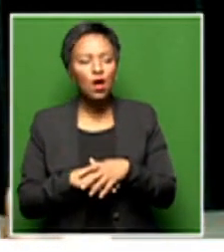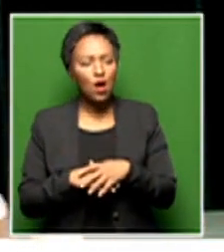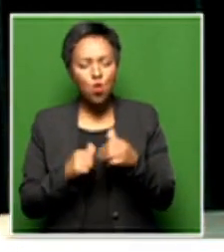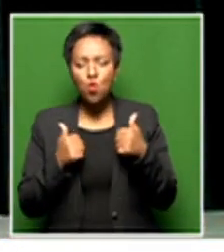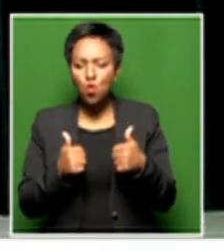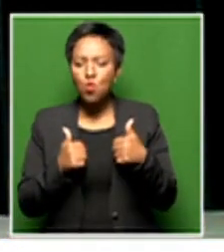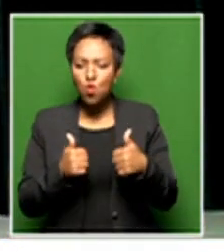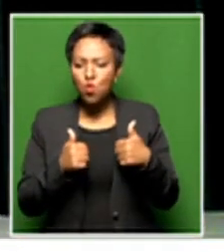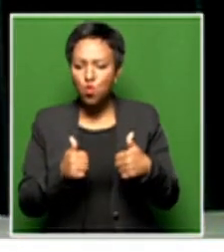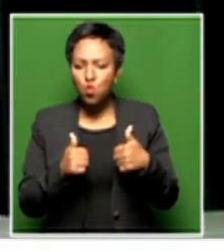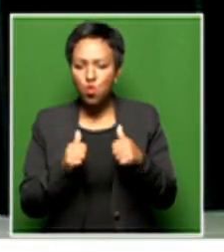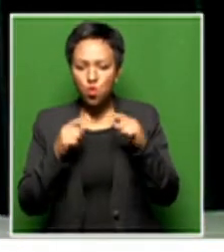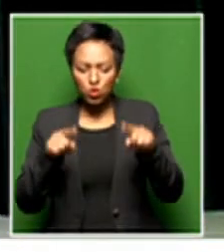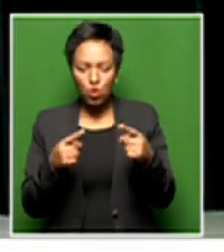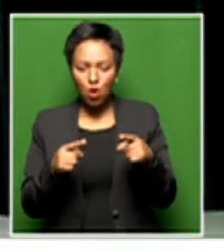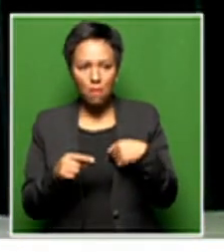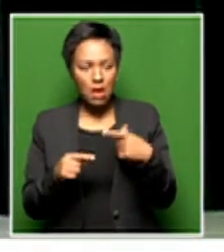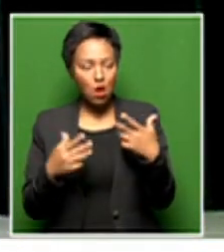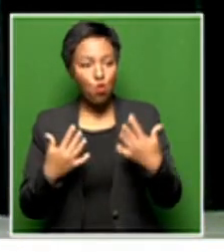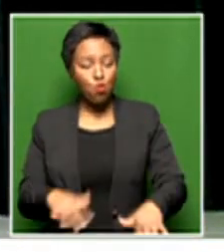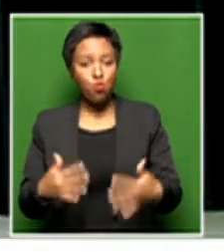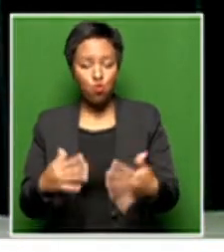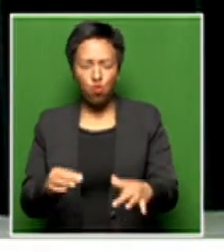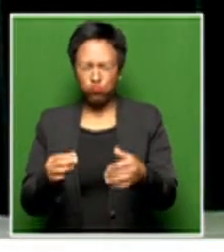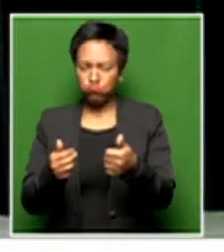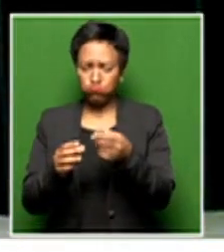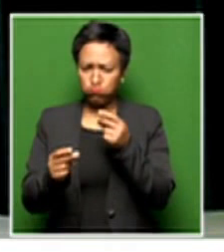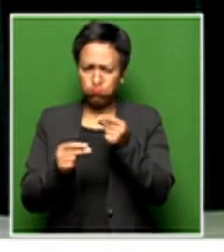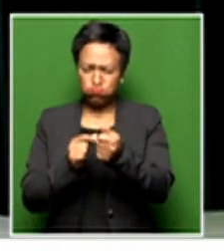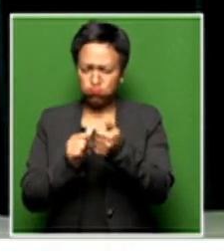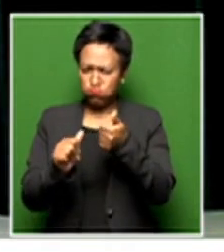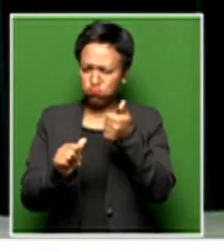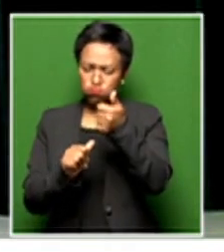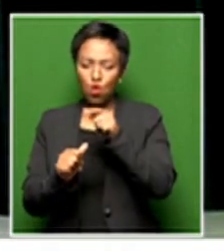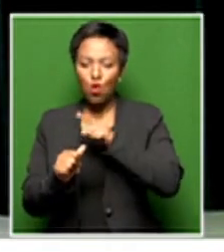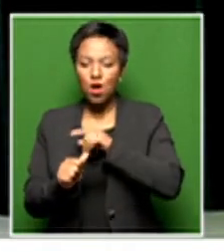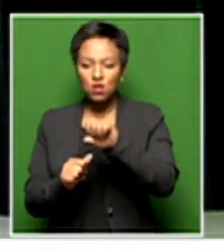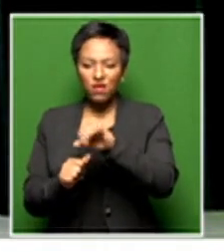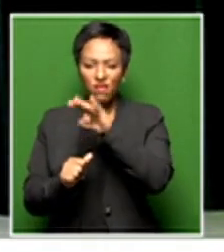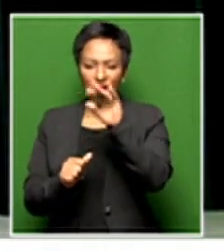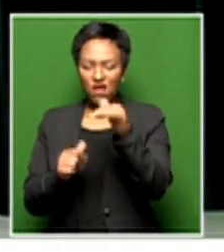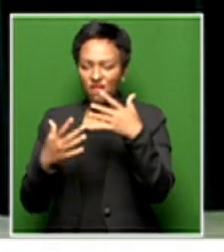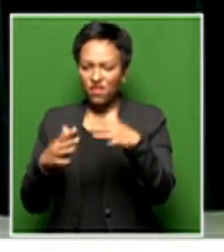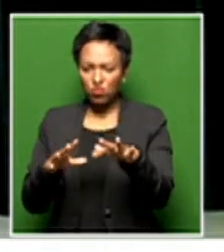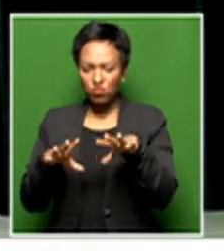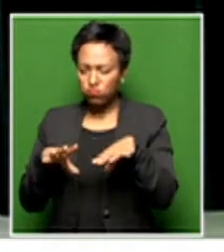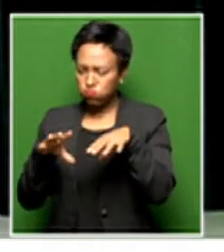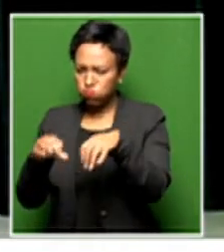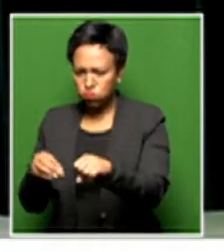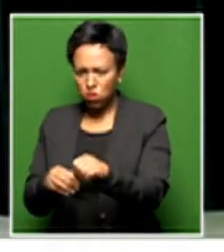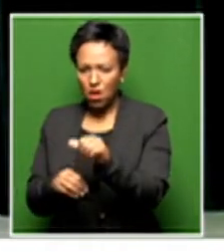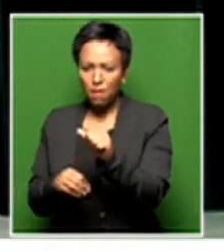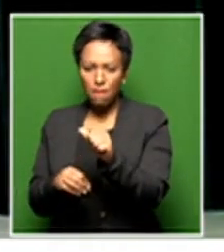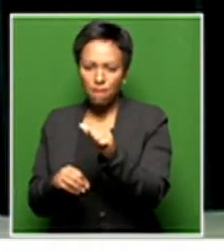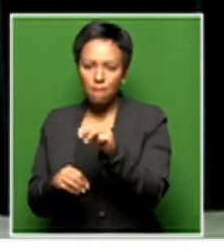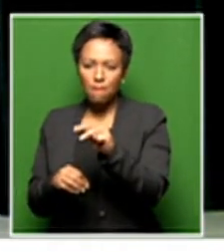hit song, but we didn't know it was a monster of a jam. And then South Africa took that song and made Maradona their